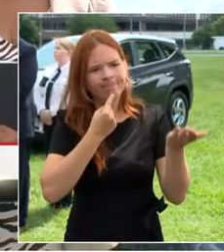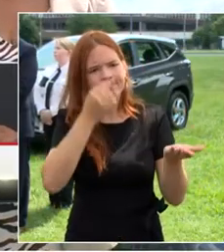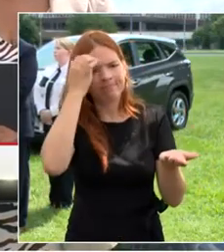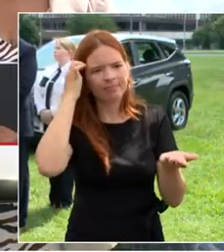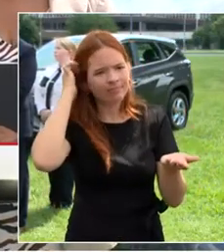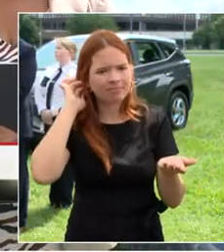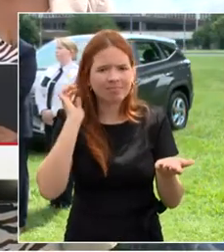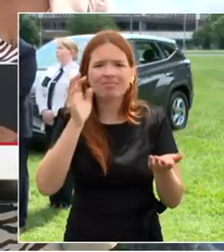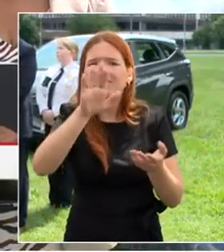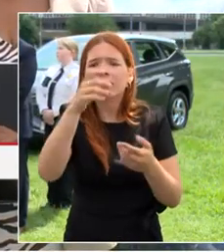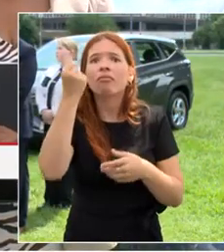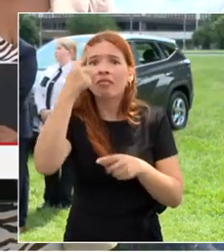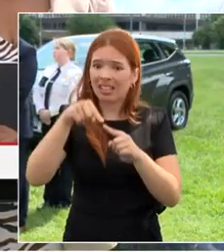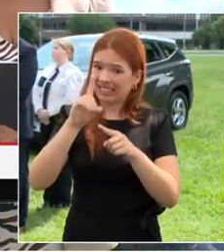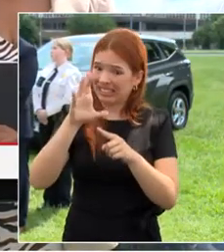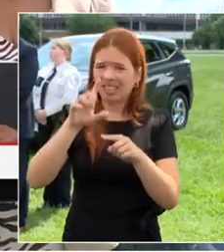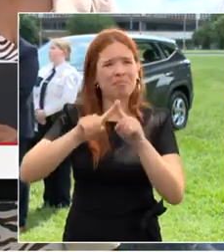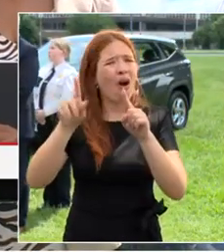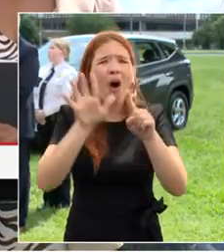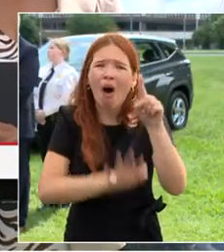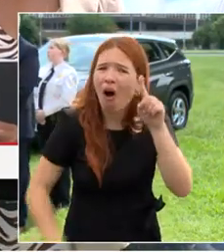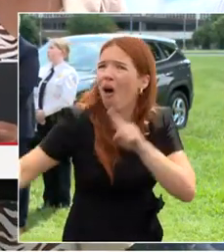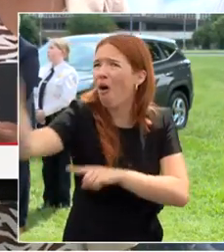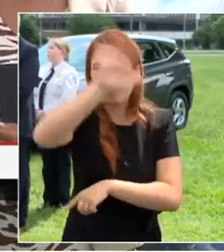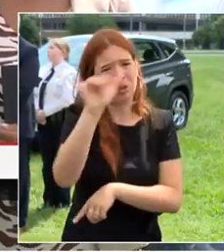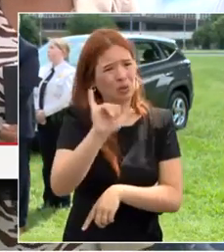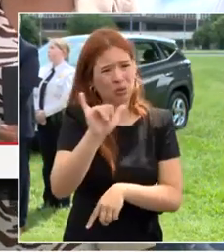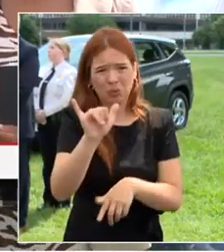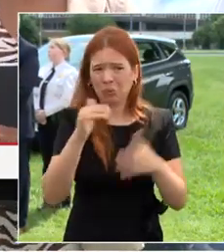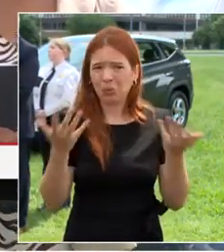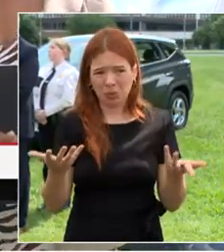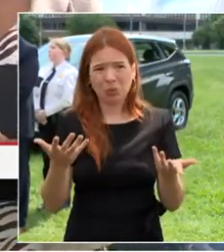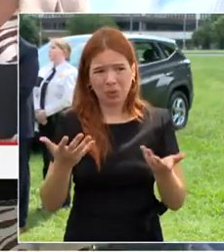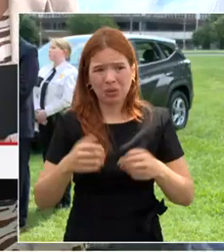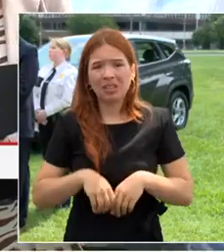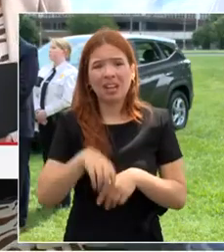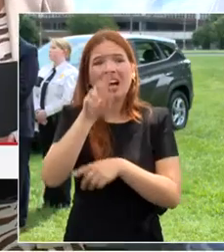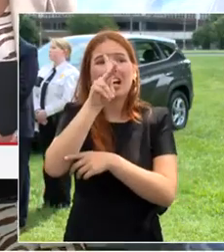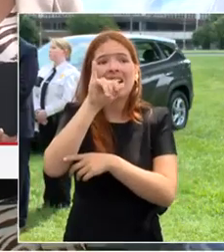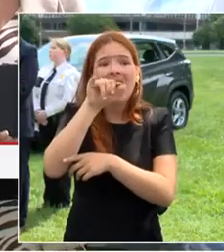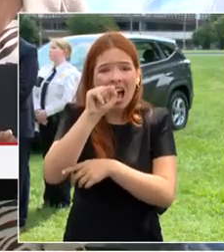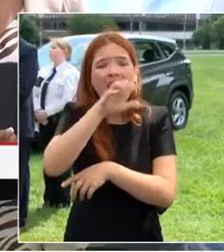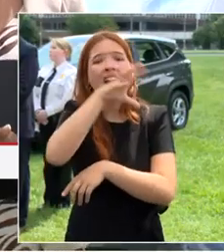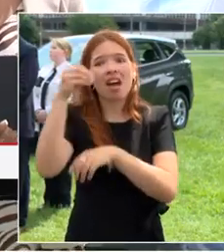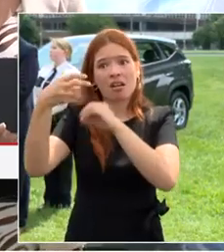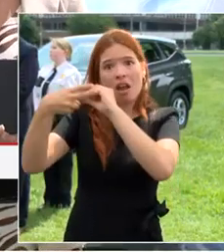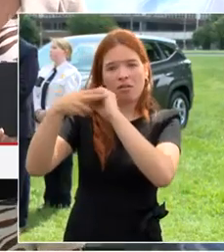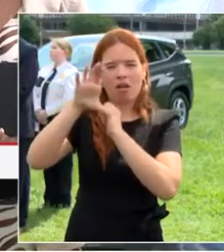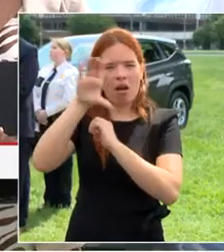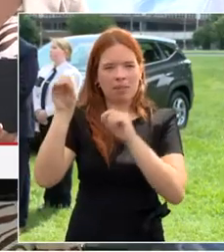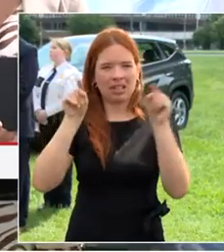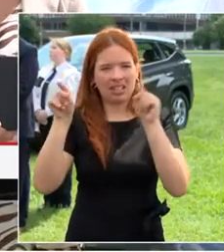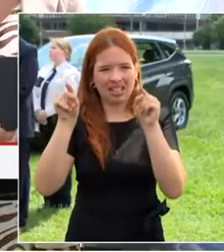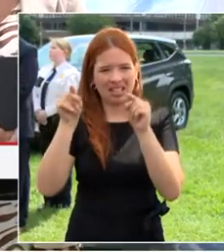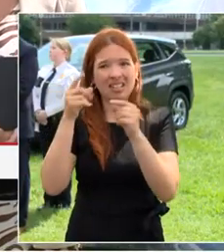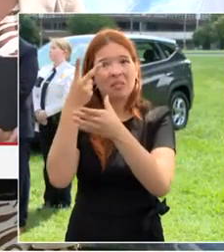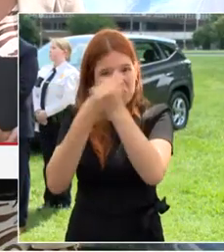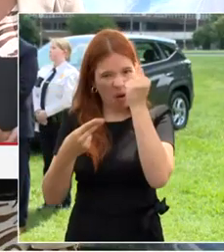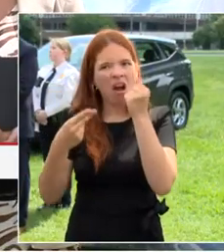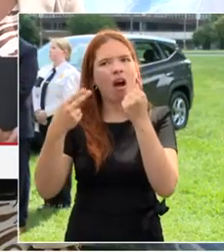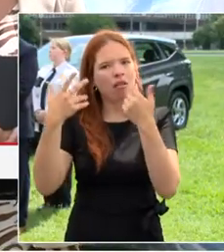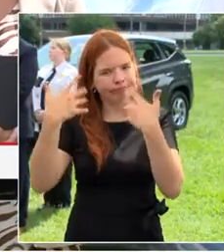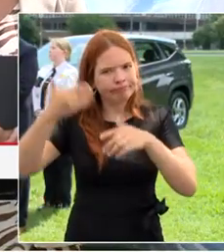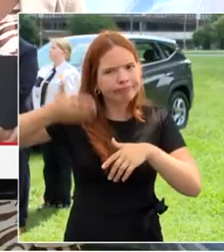in thefts of Kia and Hyundai vehicles because of a social media video that showed how to start them with a